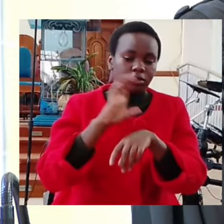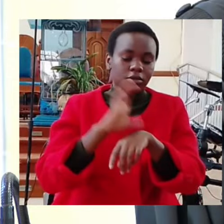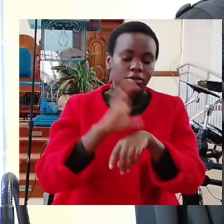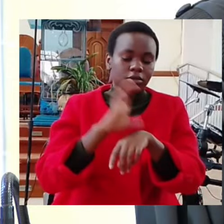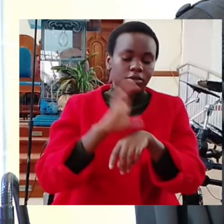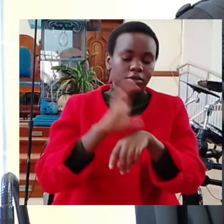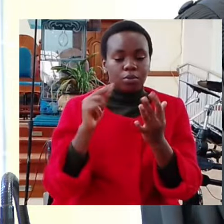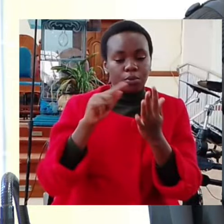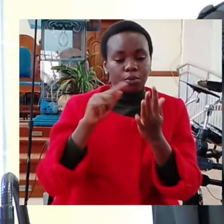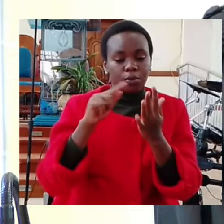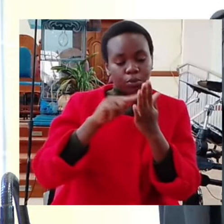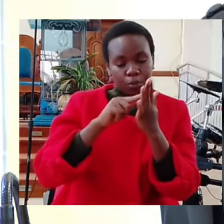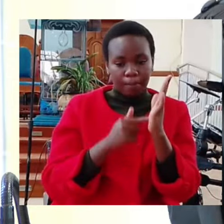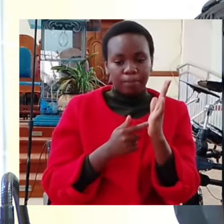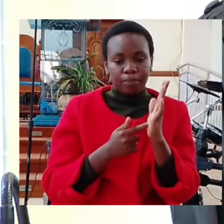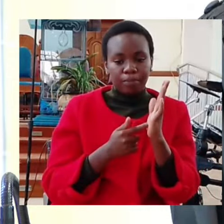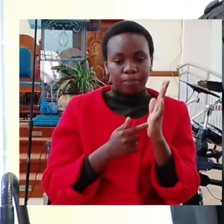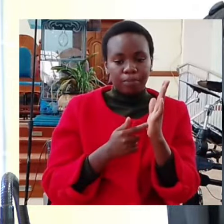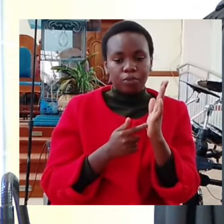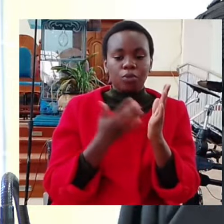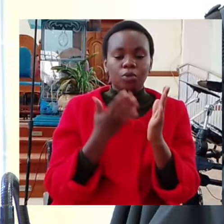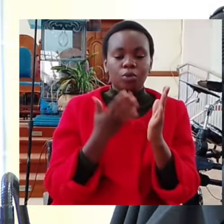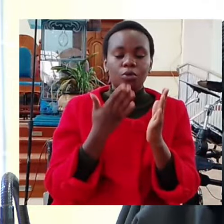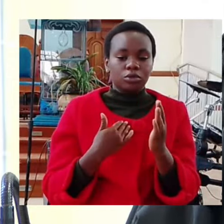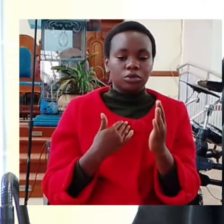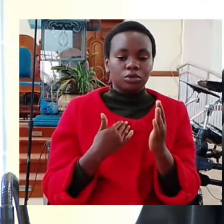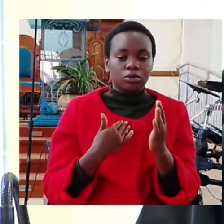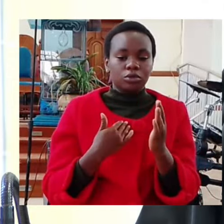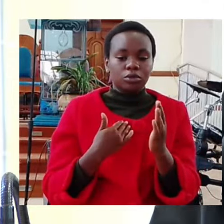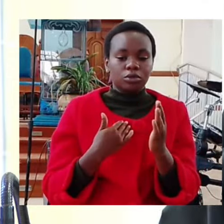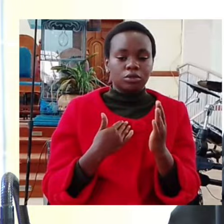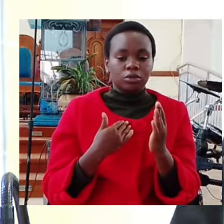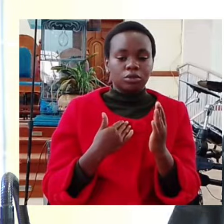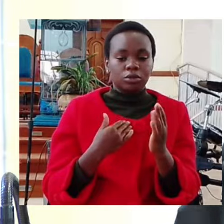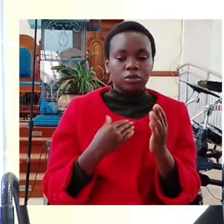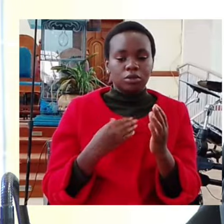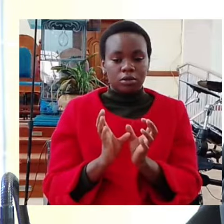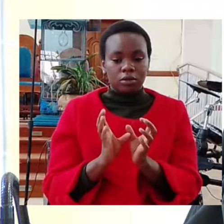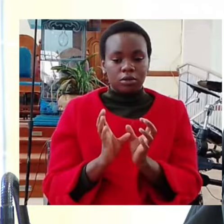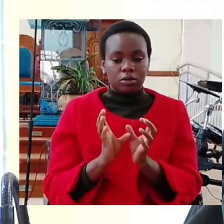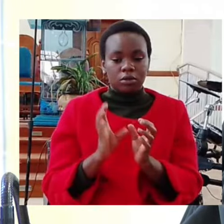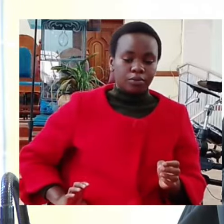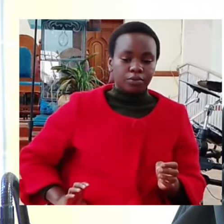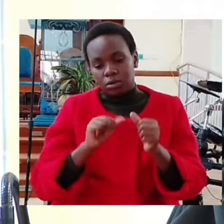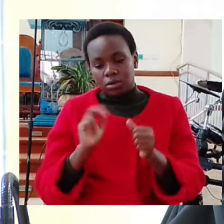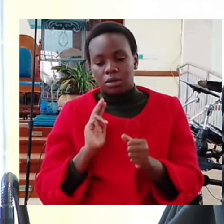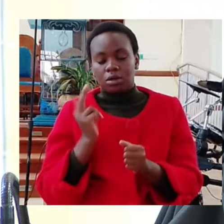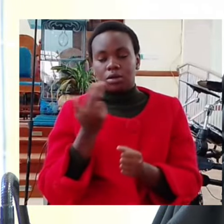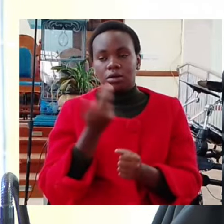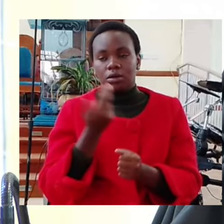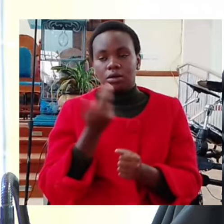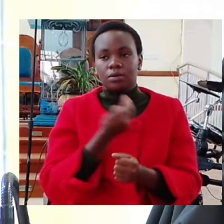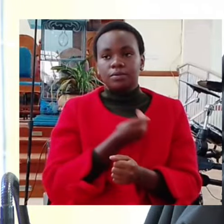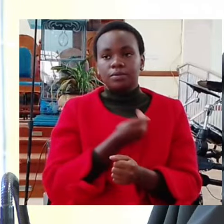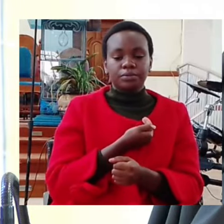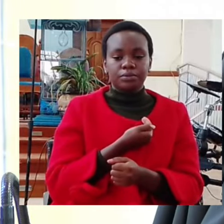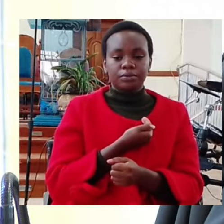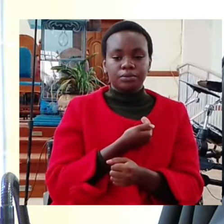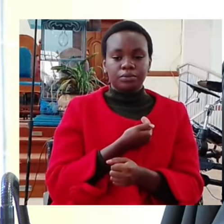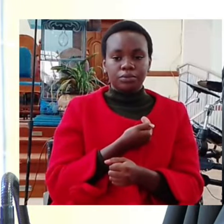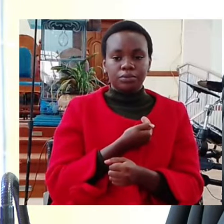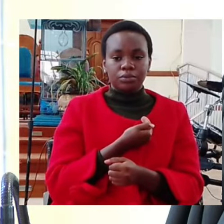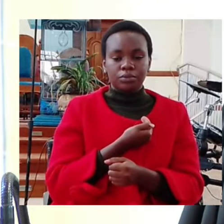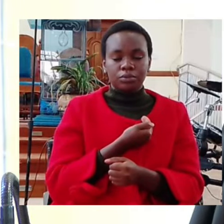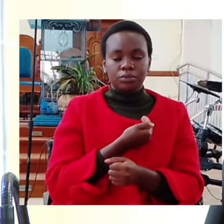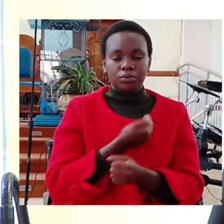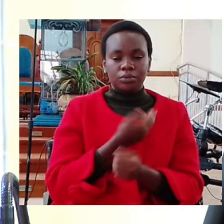we want our community, our Christian community to surround us. Na diwe kana we, wana thie